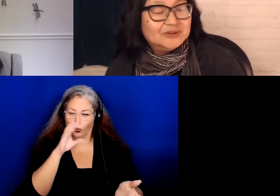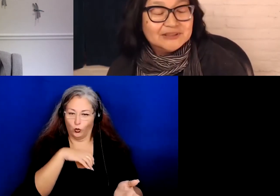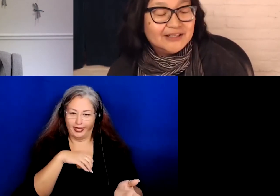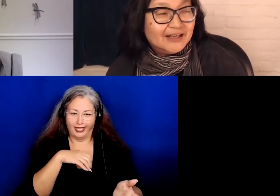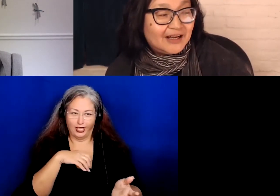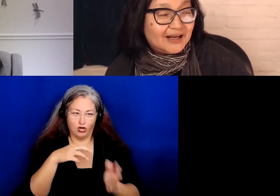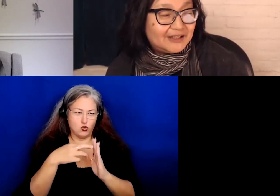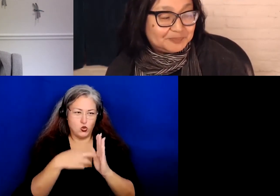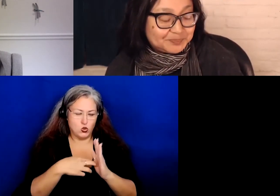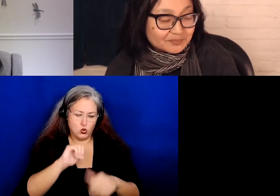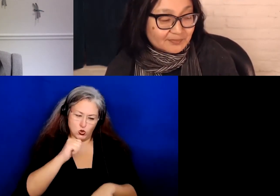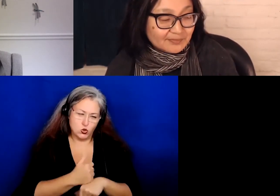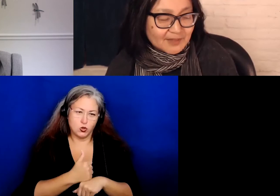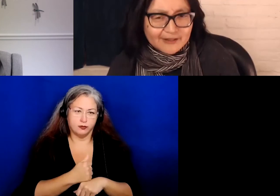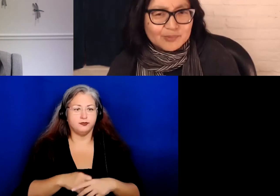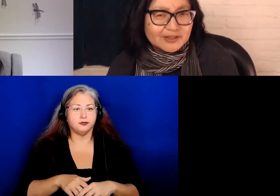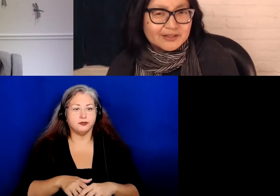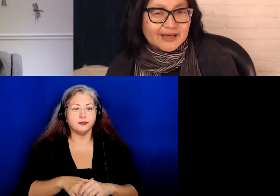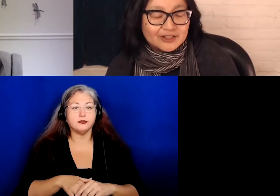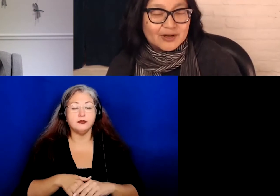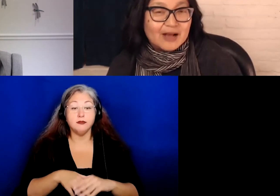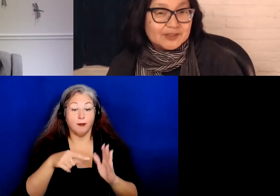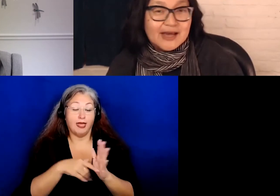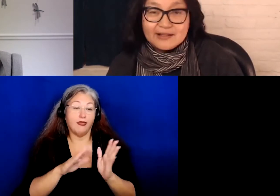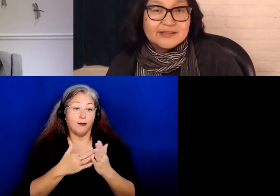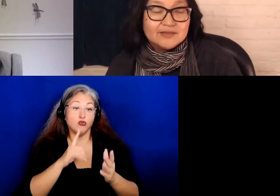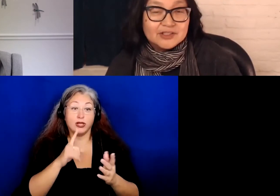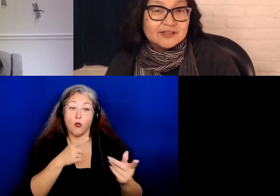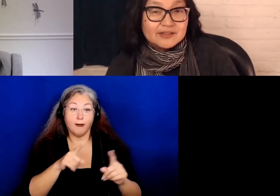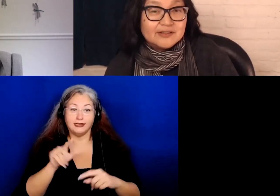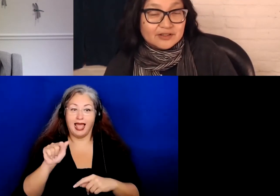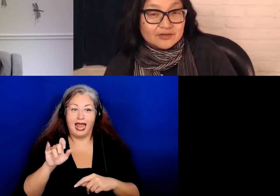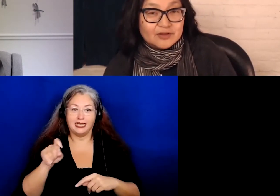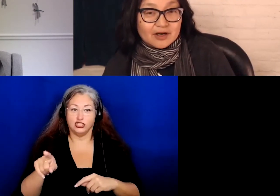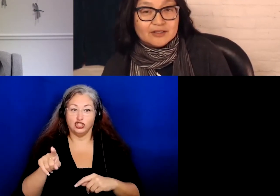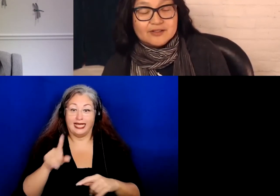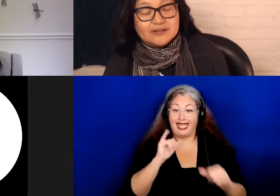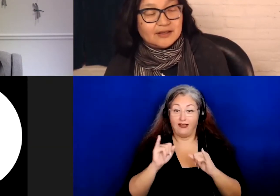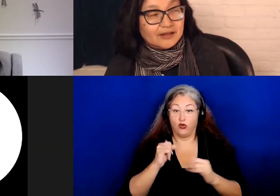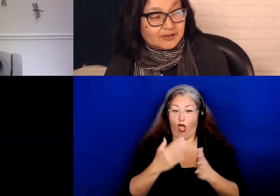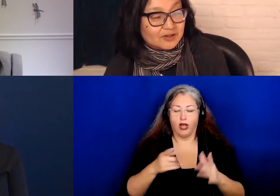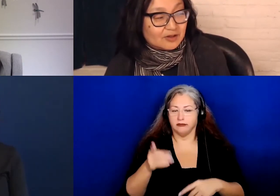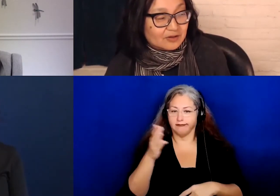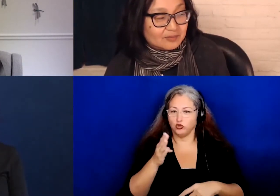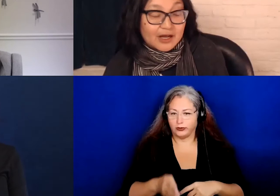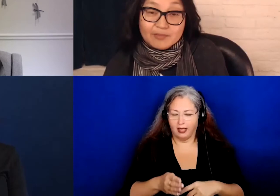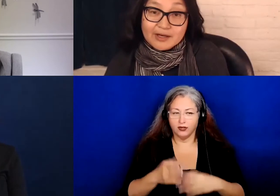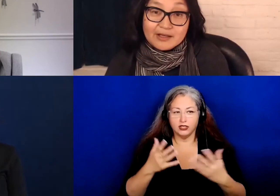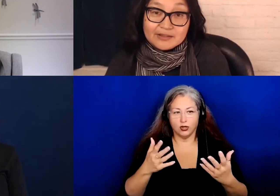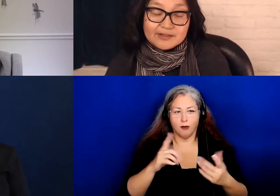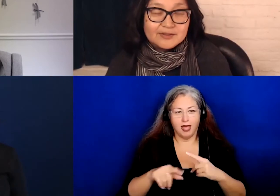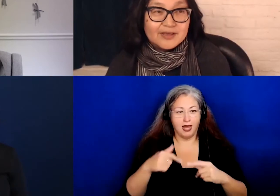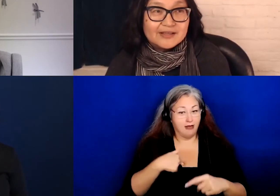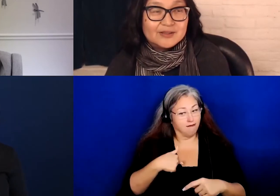monastic rule. And in the book, actually what happens is Alice never does interview the artist. But I'm